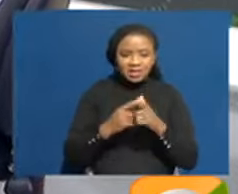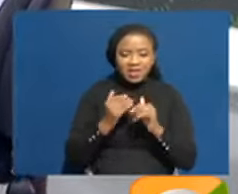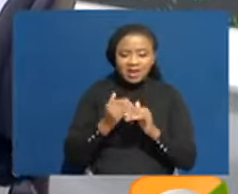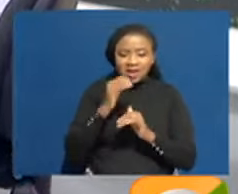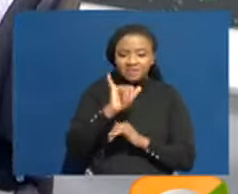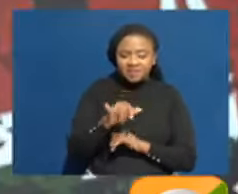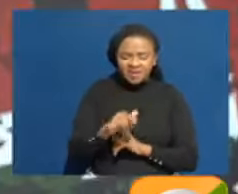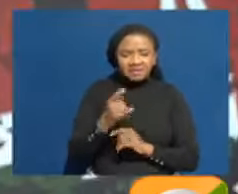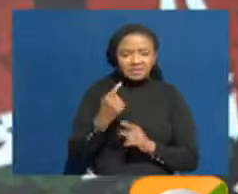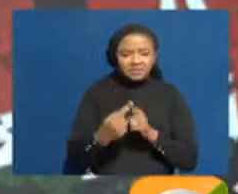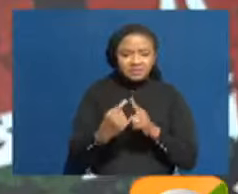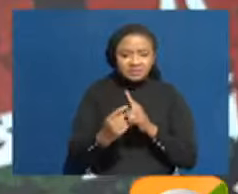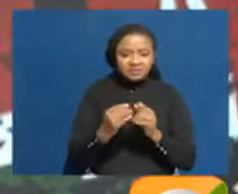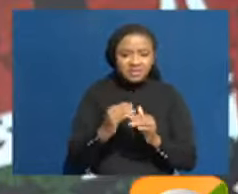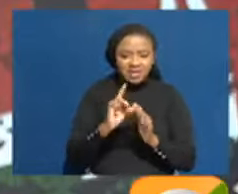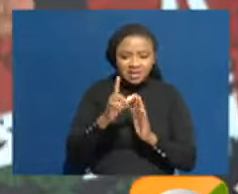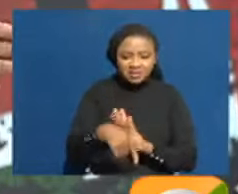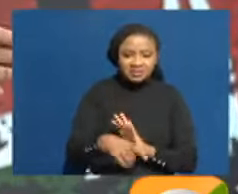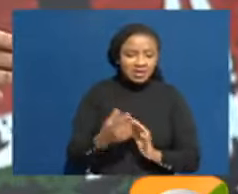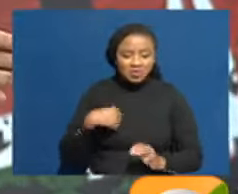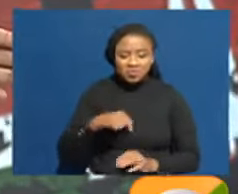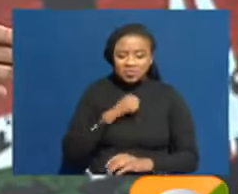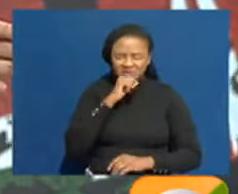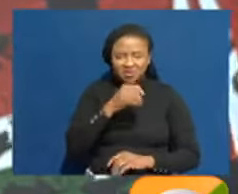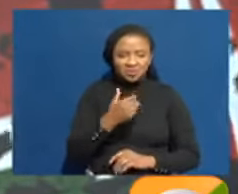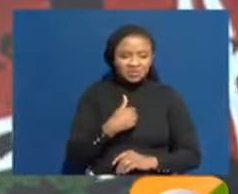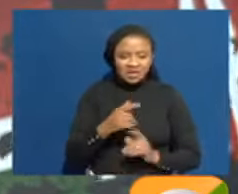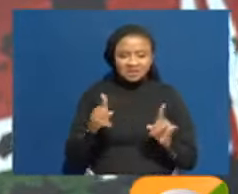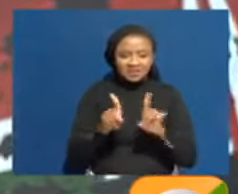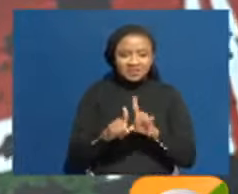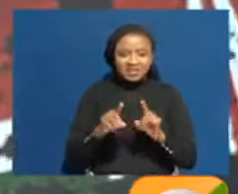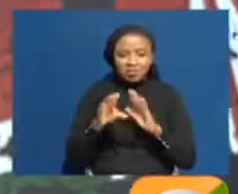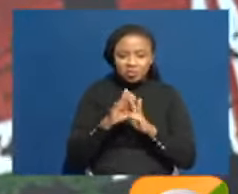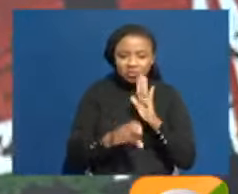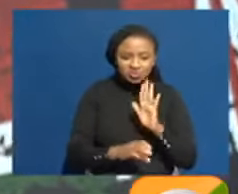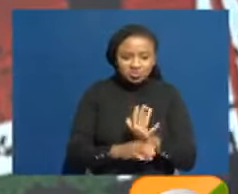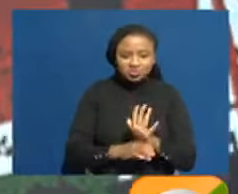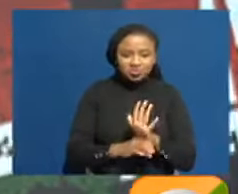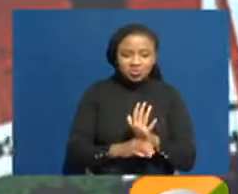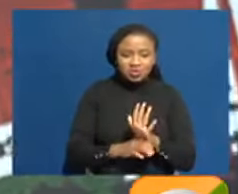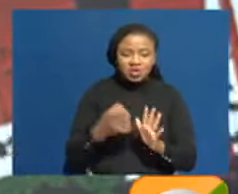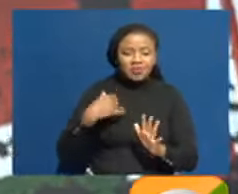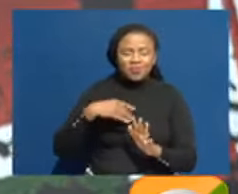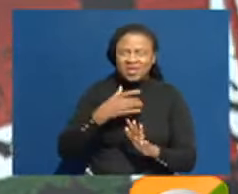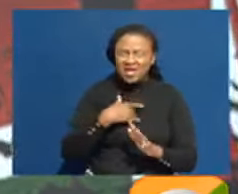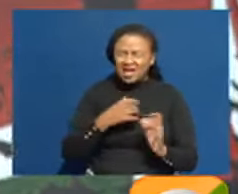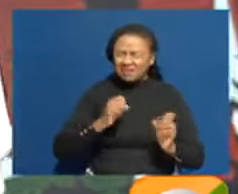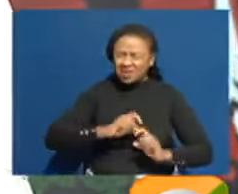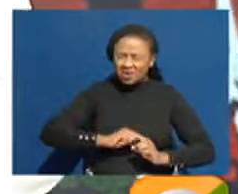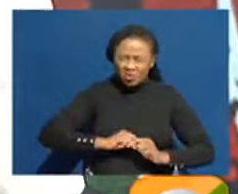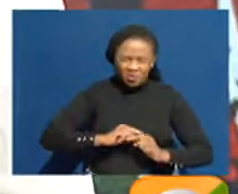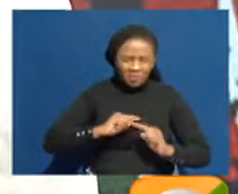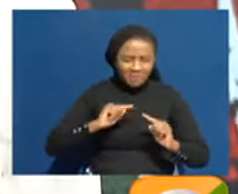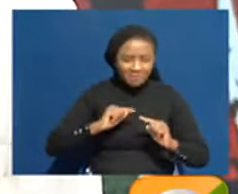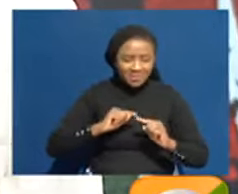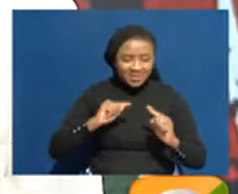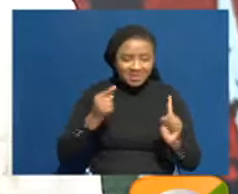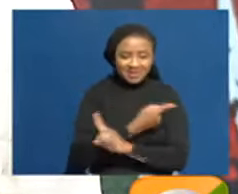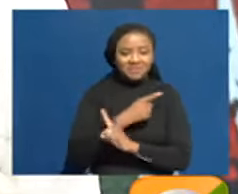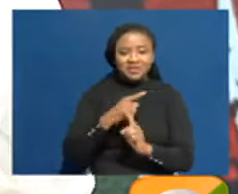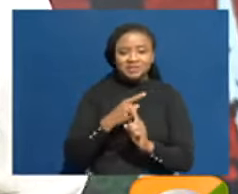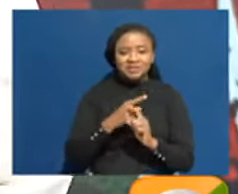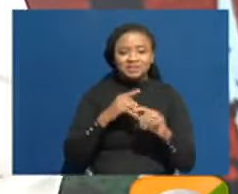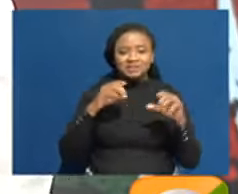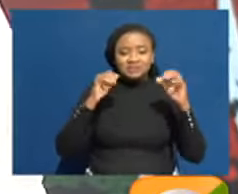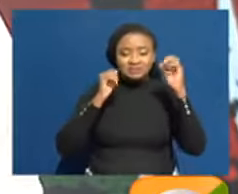later, we really did not have the same constitution we had at the beginning. We had a completely different animal, a mongrel, so to speak. We had a parliamentary system at the